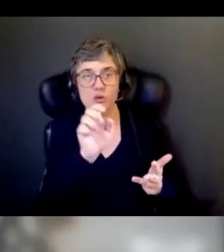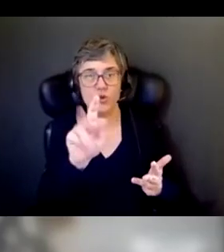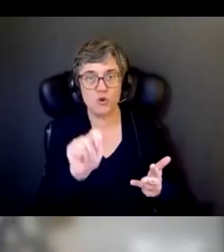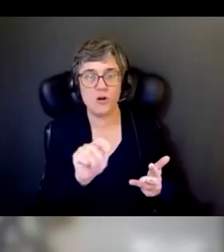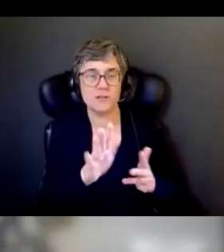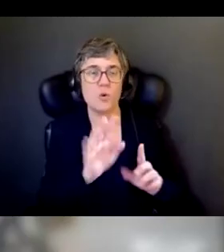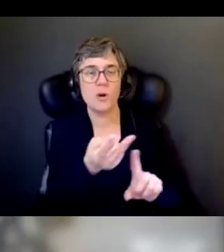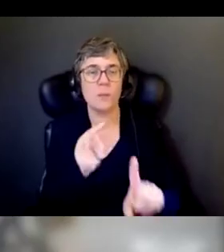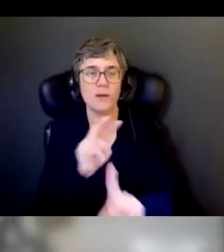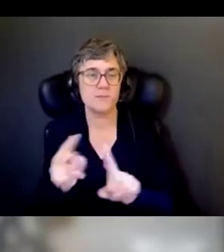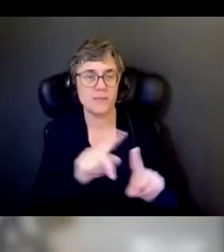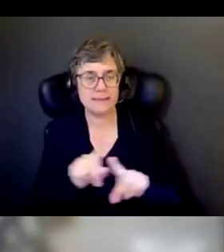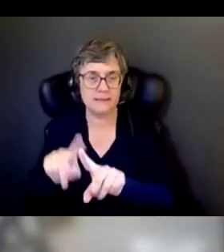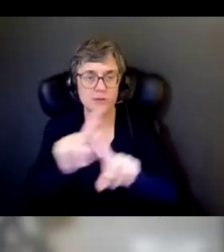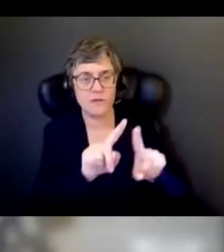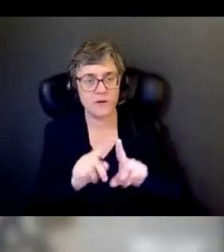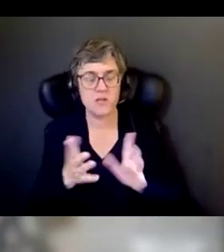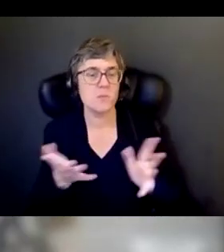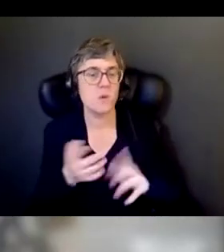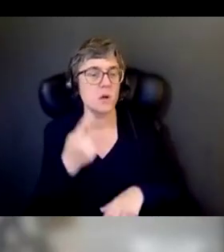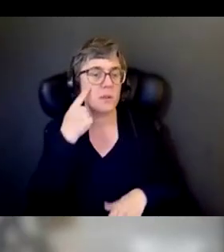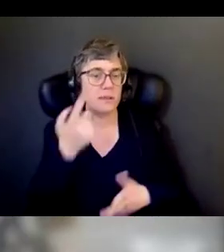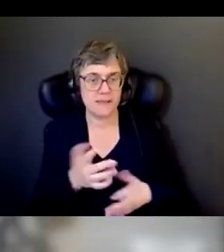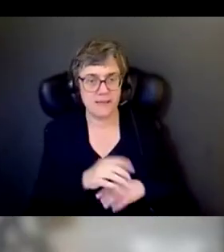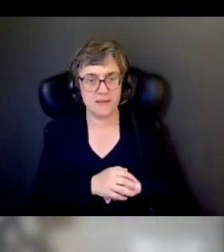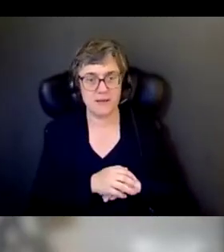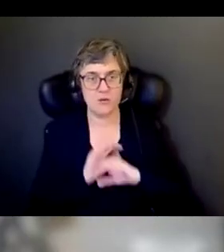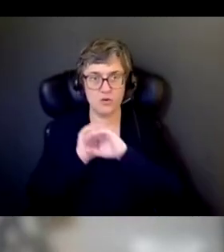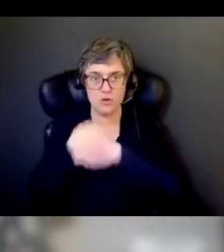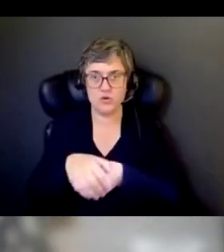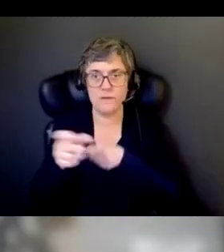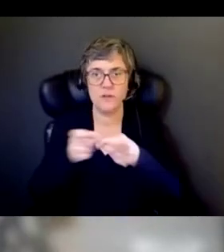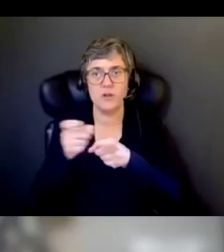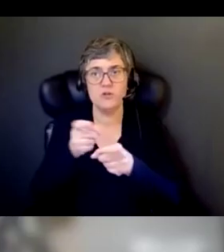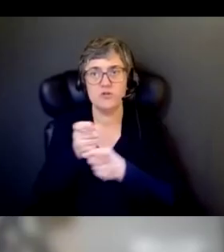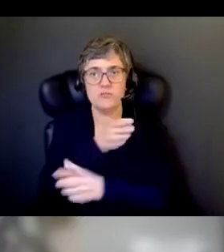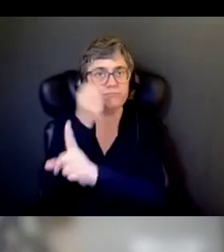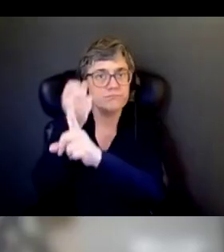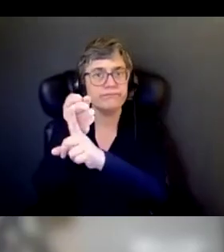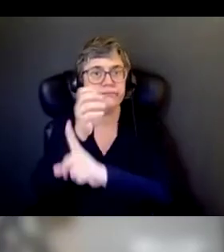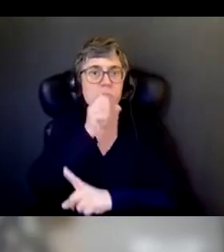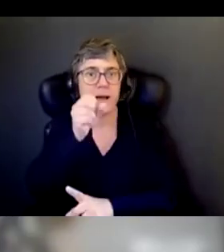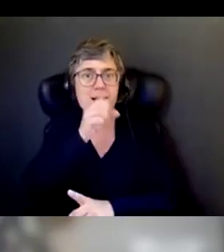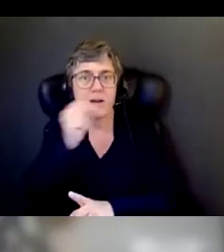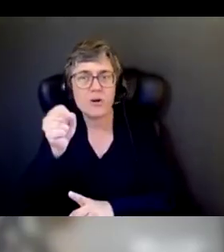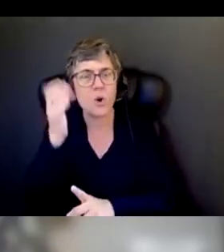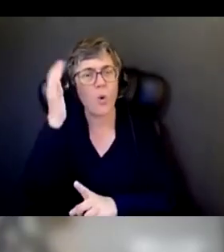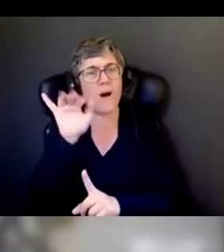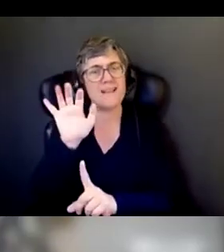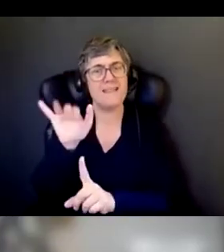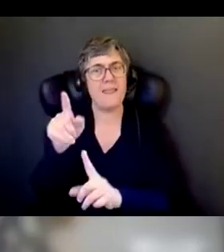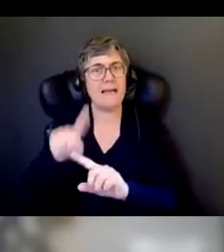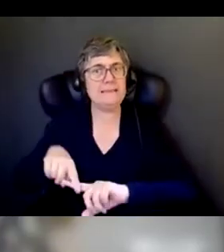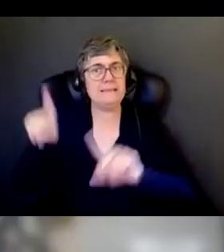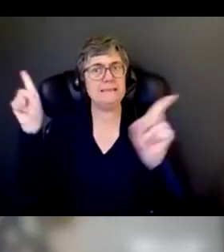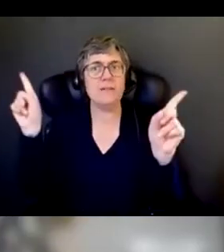established, what makes coercive control involving older adults different or uniquely complex? How prominent